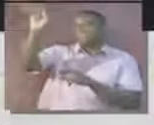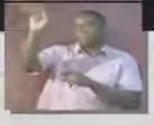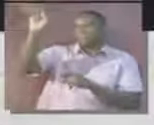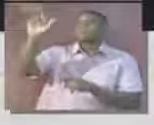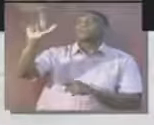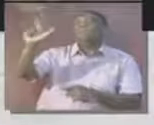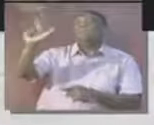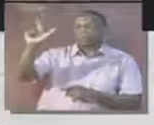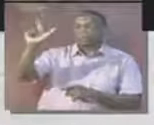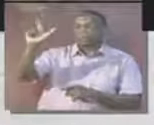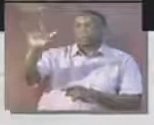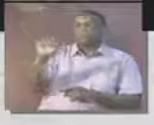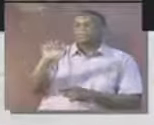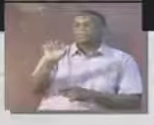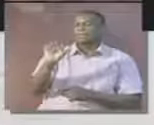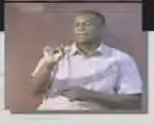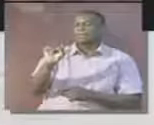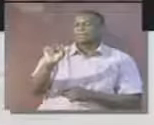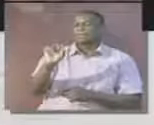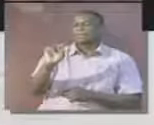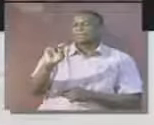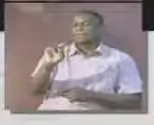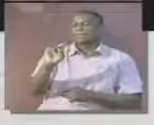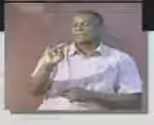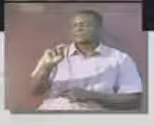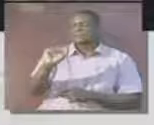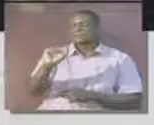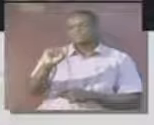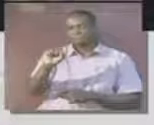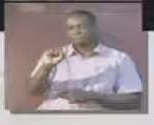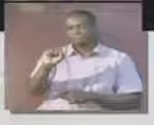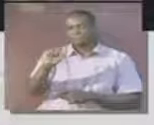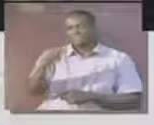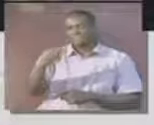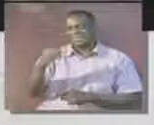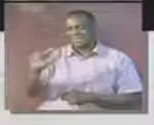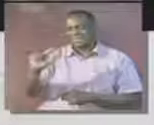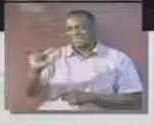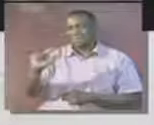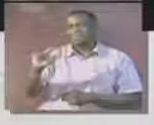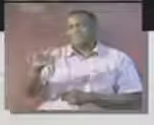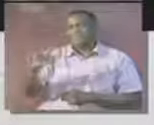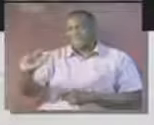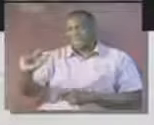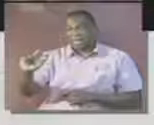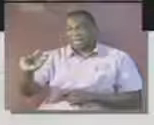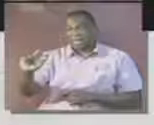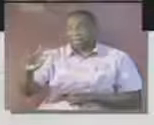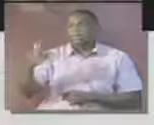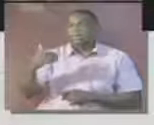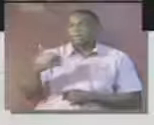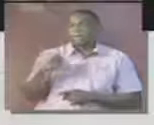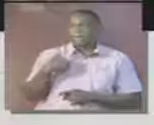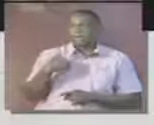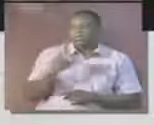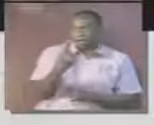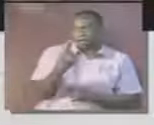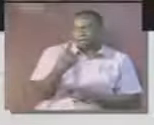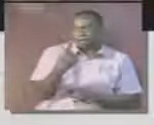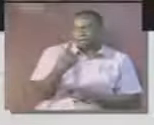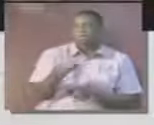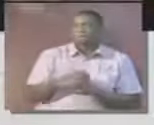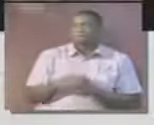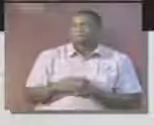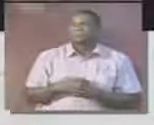level patient. At the step down or transition facilities, at the Uidebe facility, there were